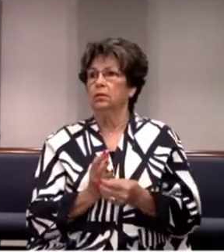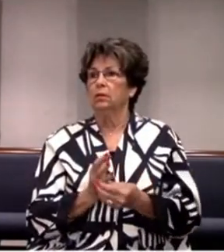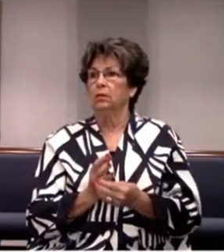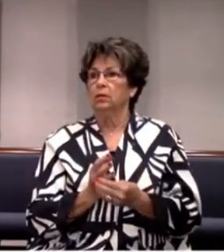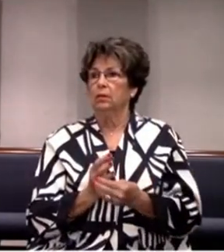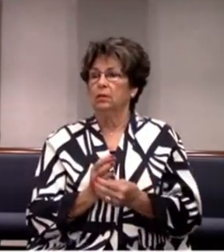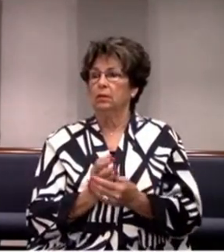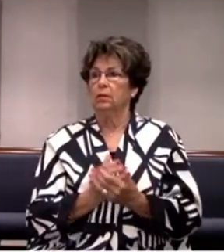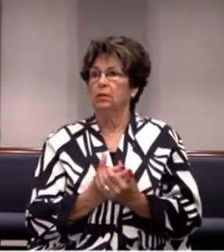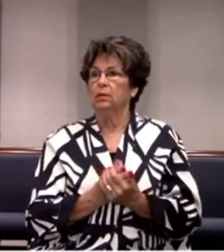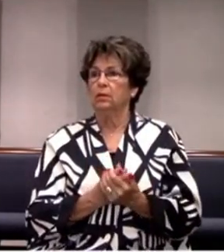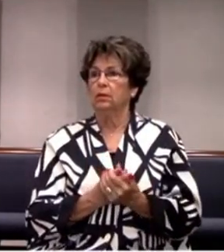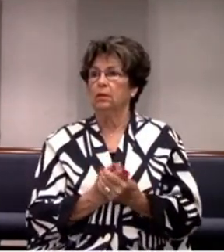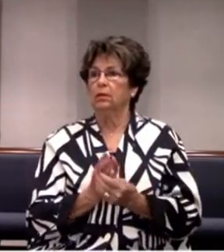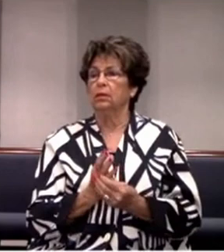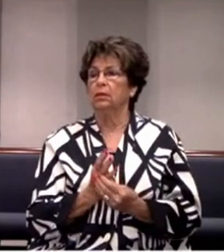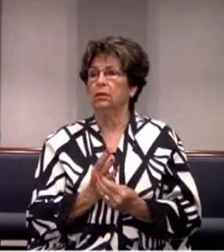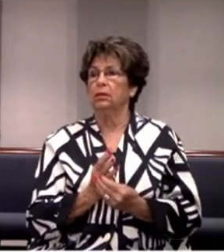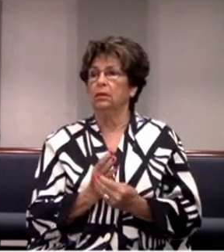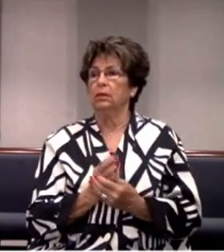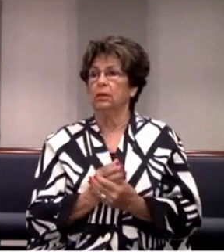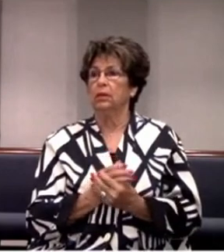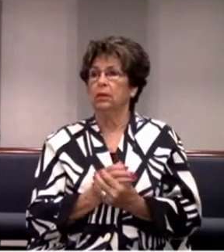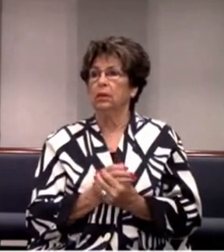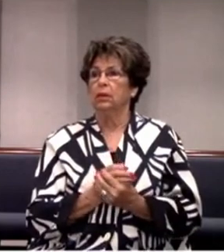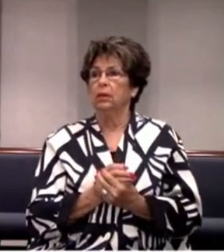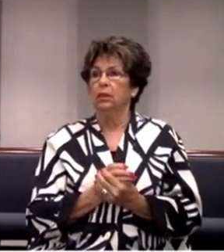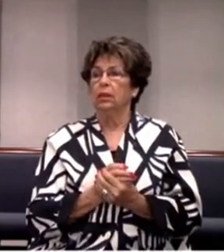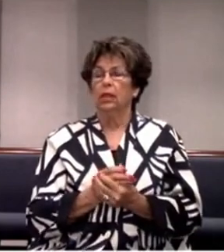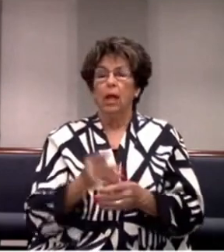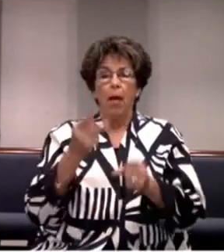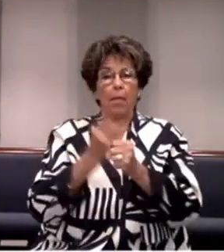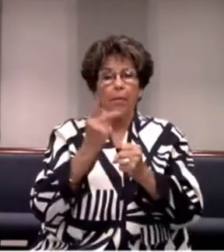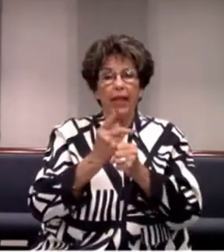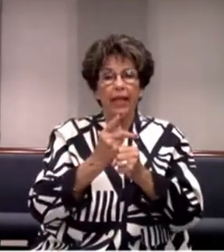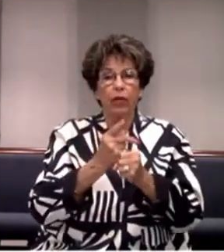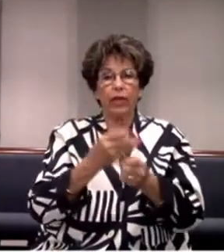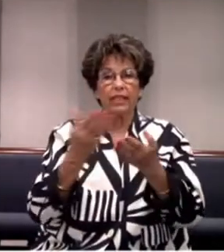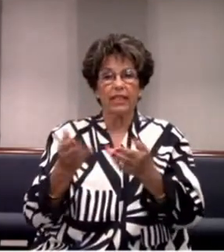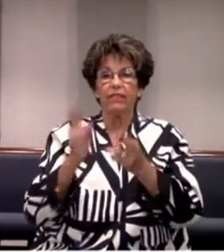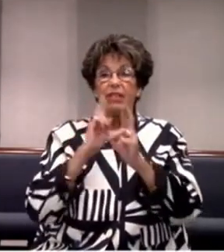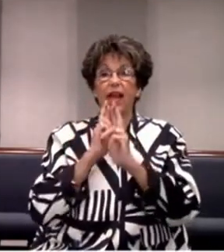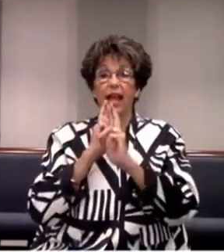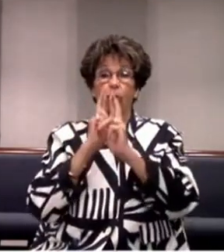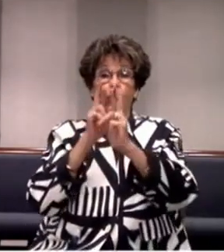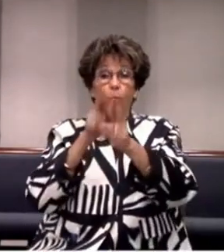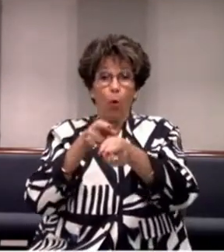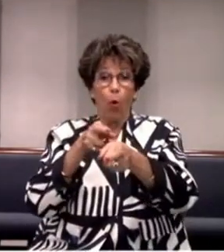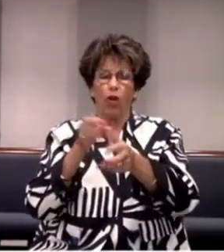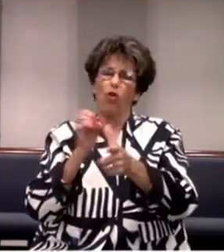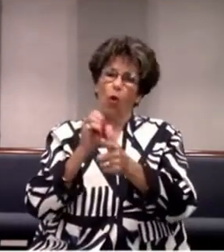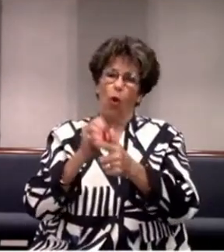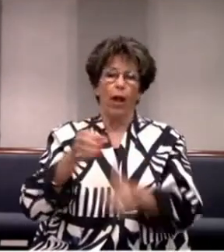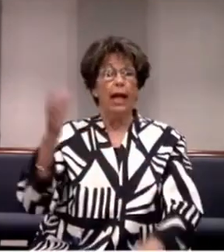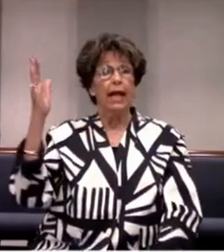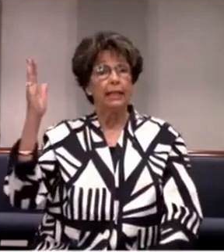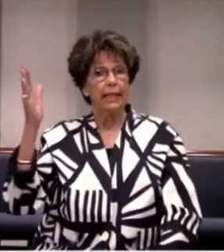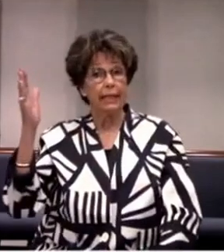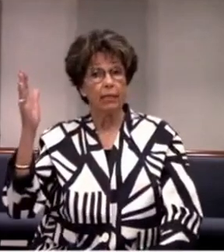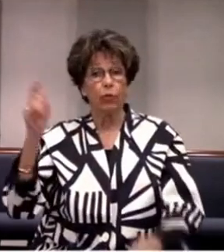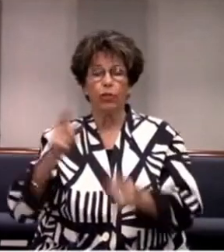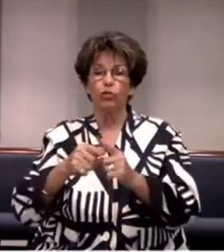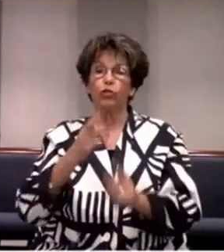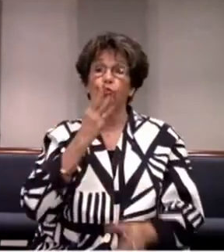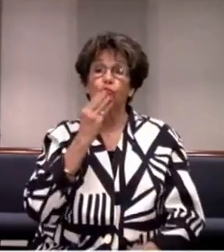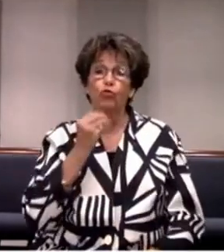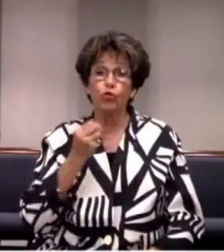16, he's giving a testimony or a report here to the Jewish